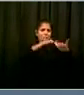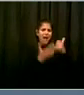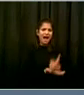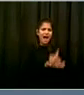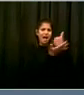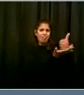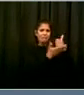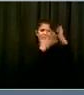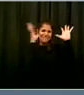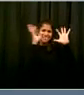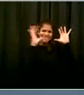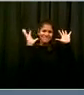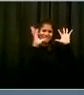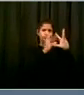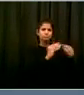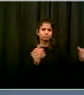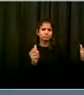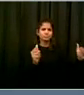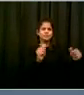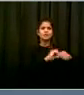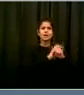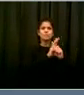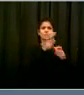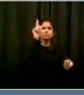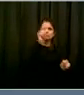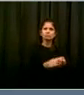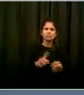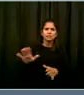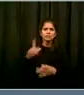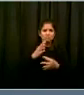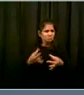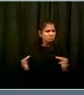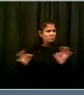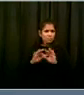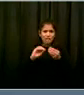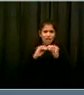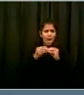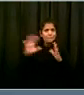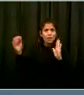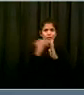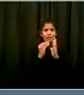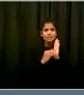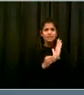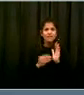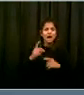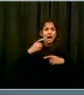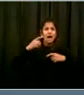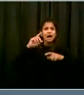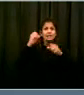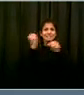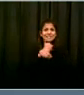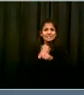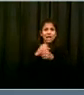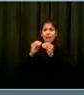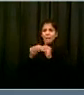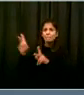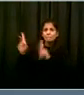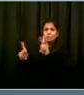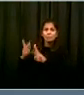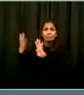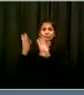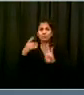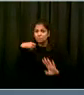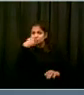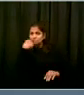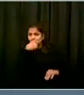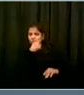positive. And those are the things that we look at on a day-to-day basis, quantitatively matching it up with the areas where we're